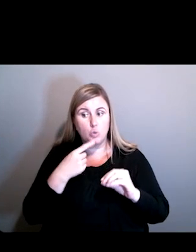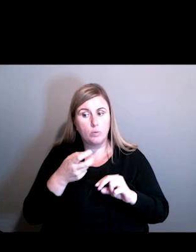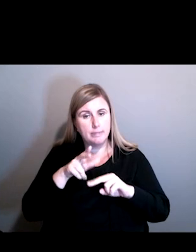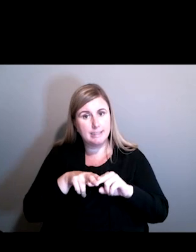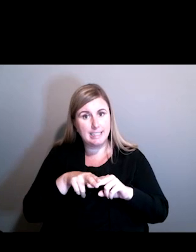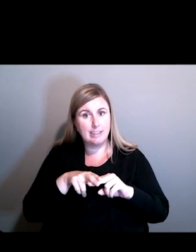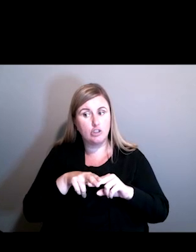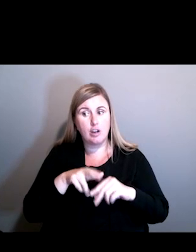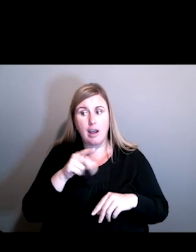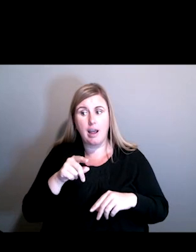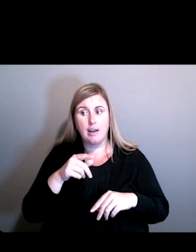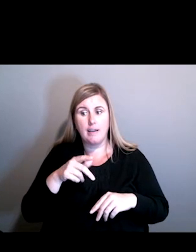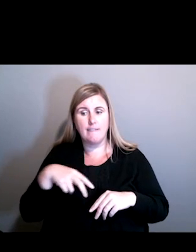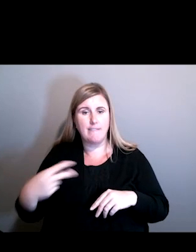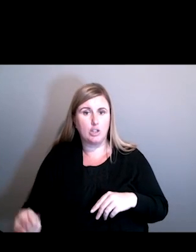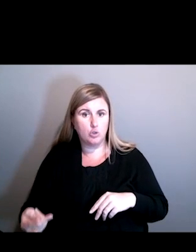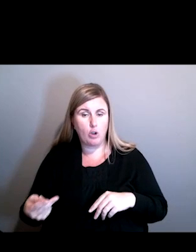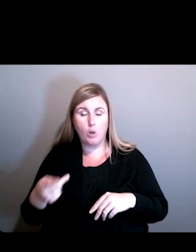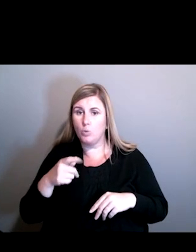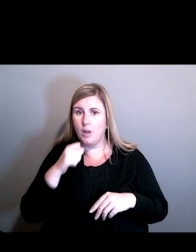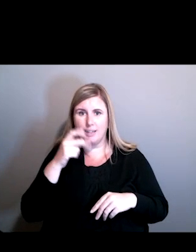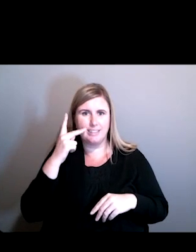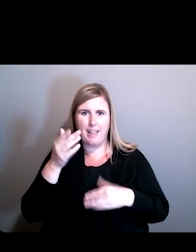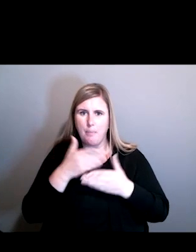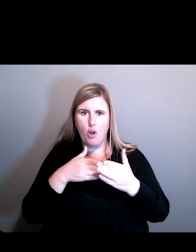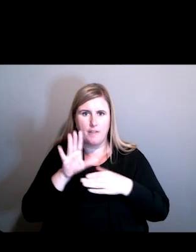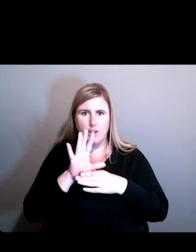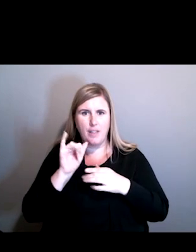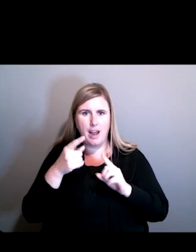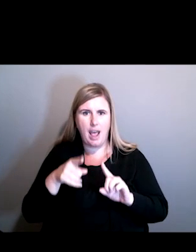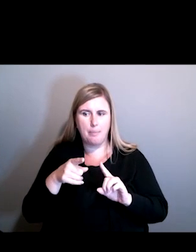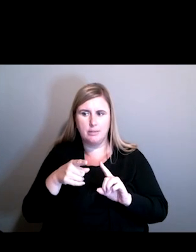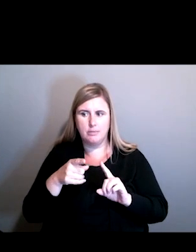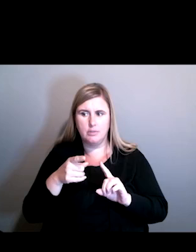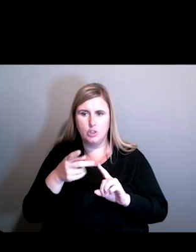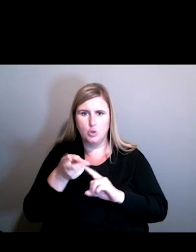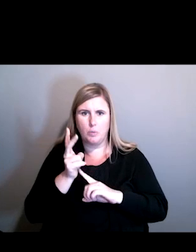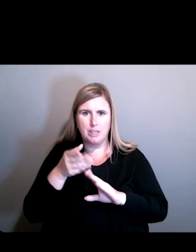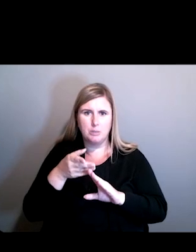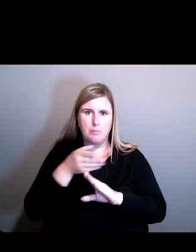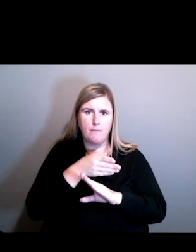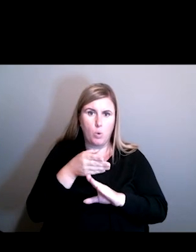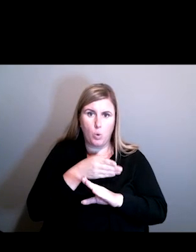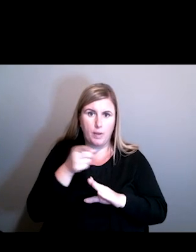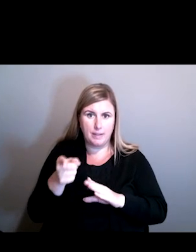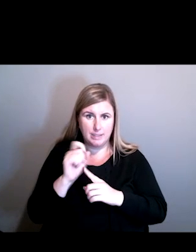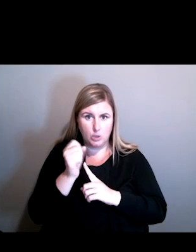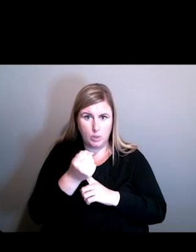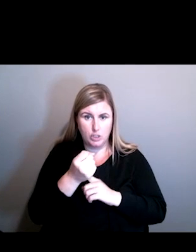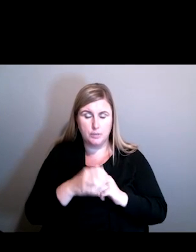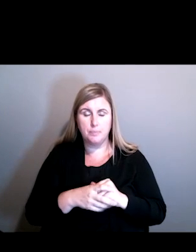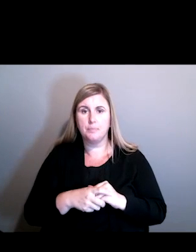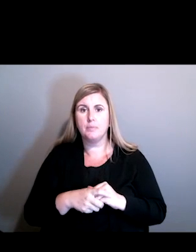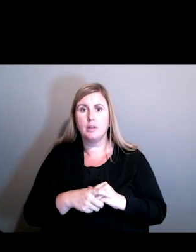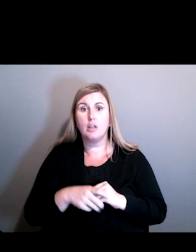teacher told him to sit in the chair and he fell to the ground. Now you're not going to see that part in the video. That happened like 2 minutes before